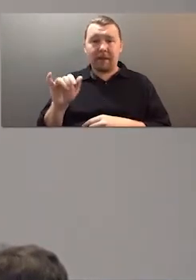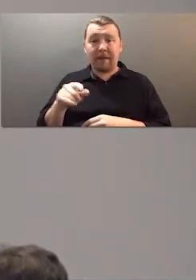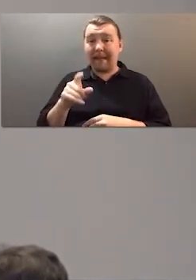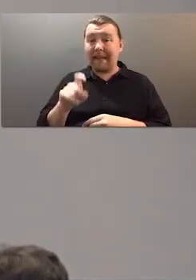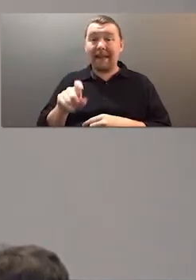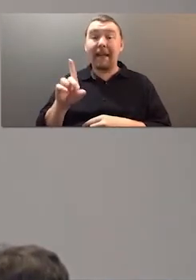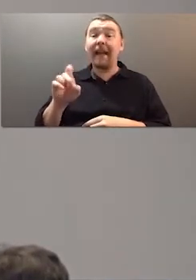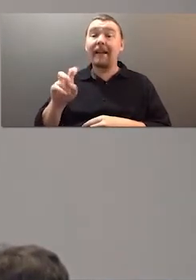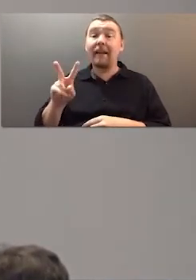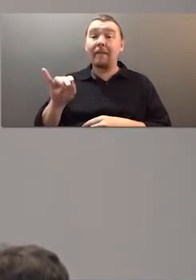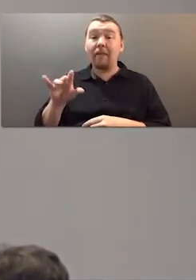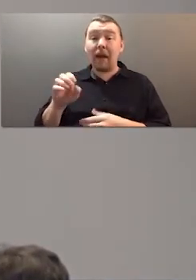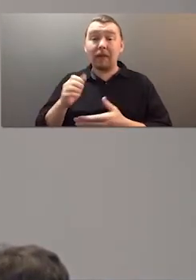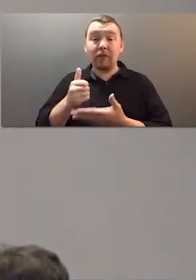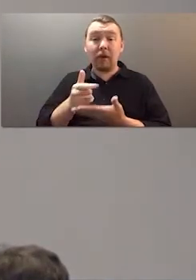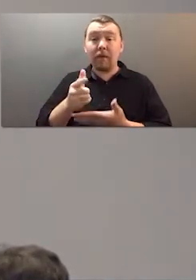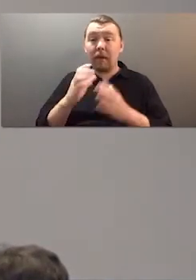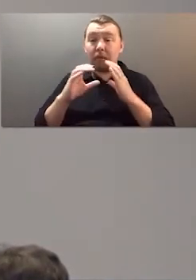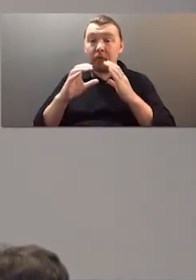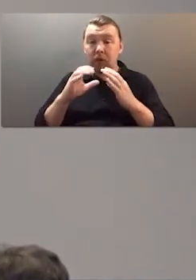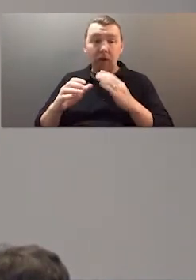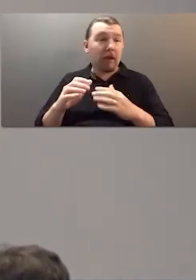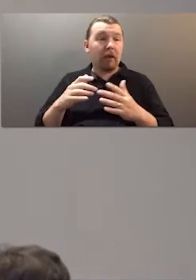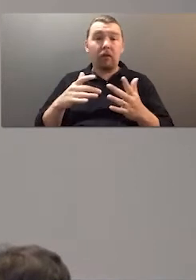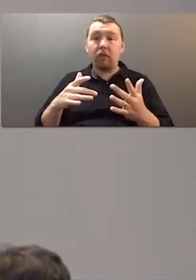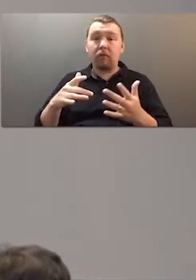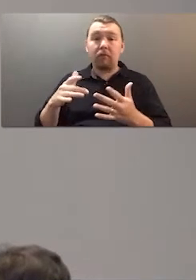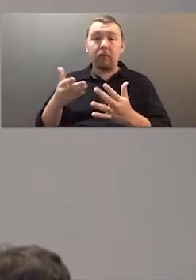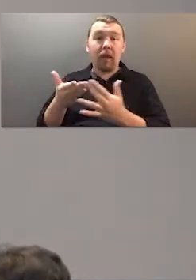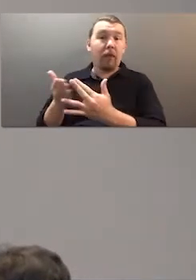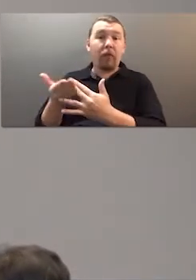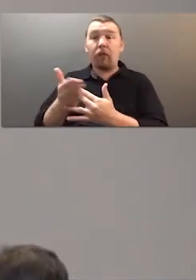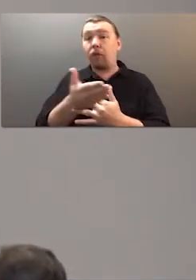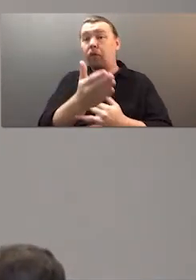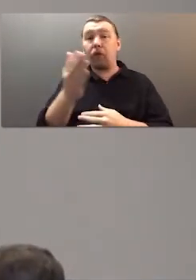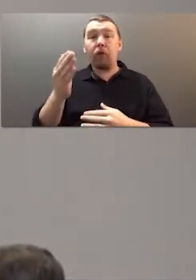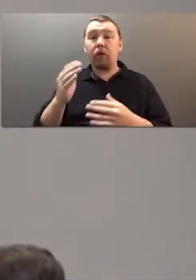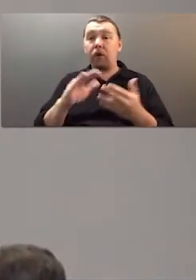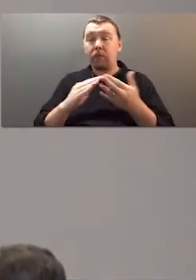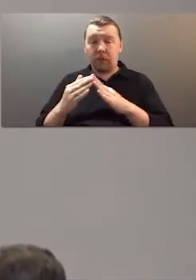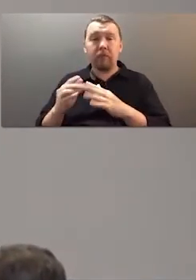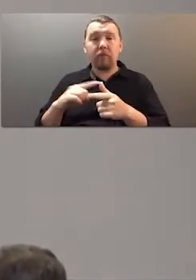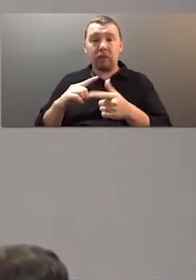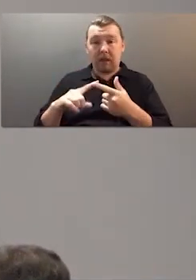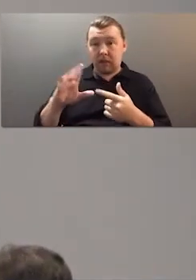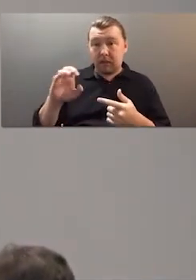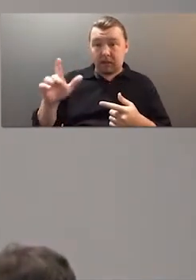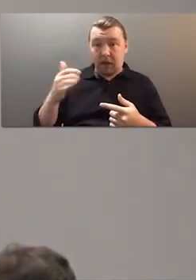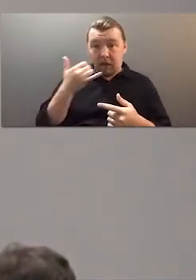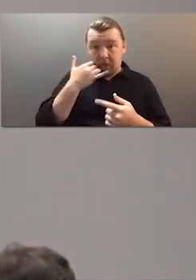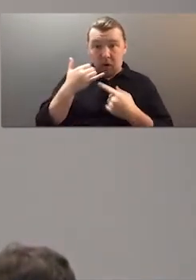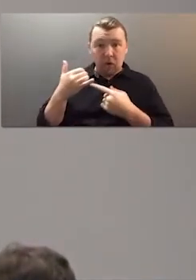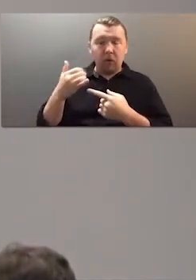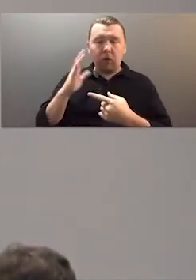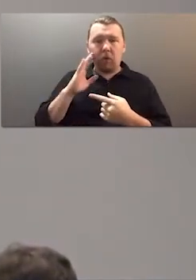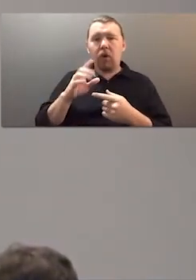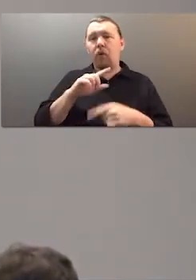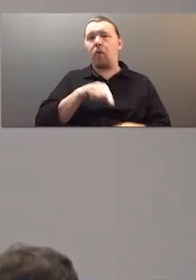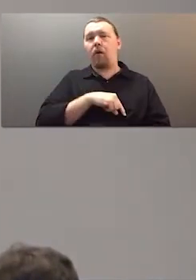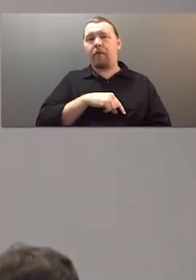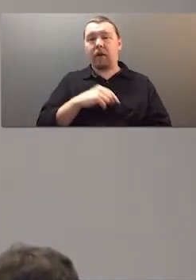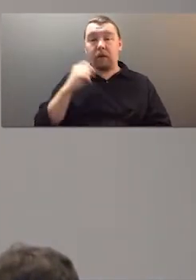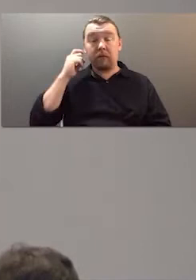they needed some device to help them communicate and navigate their community? Then a cell phone and a cell phone plan would be a qualified